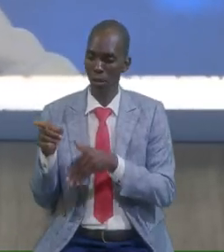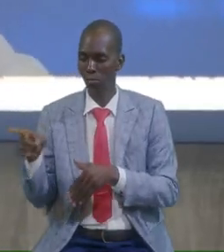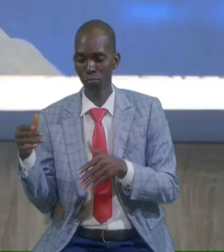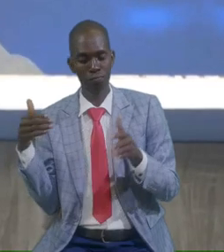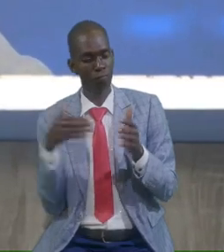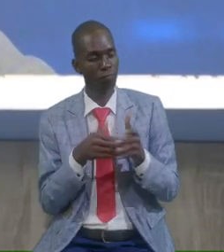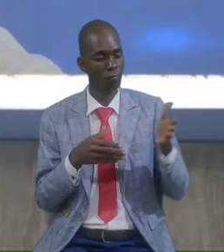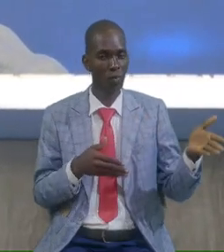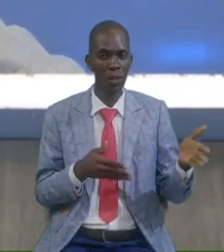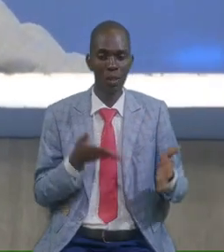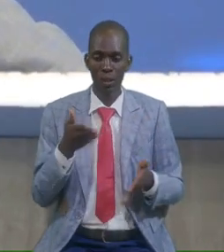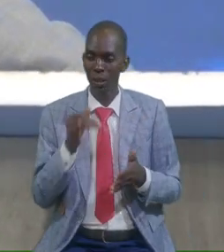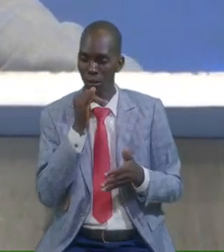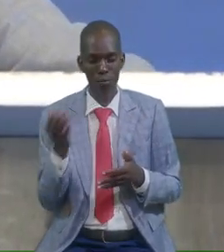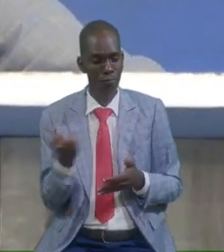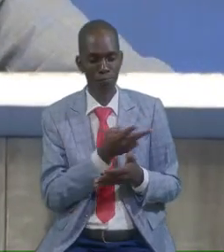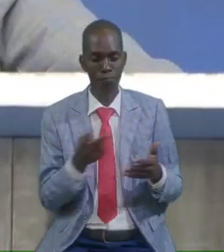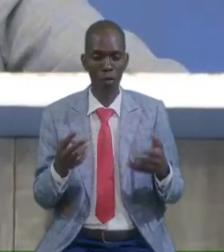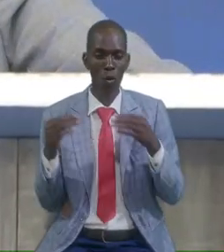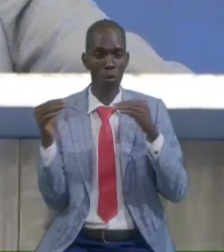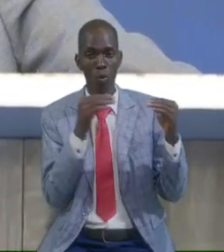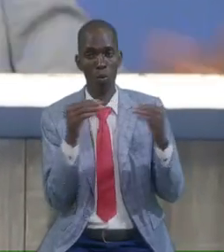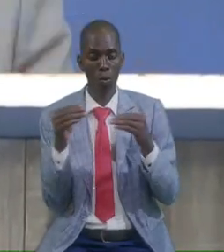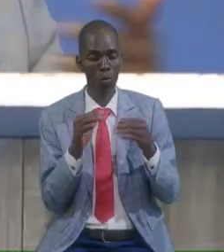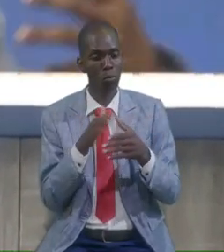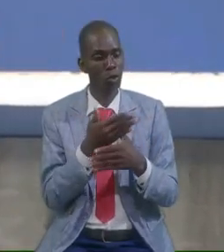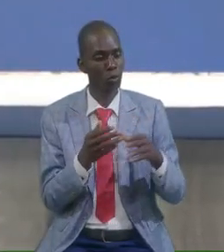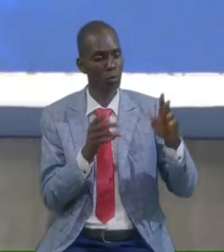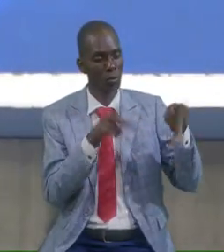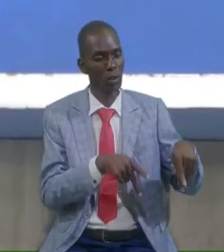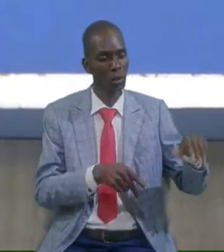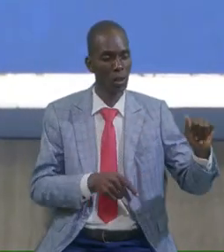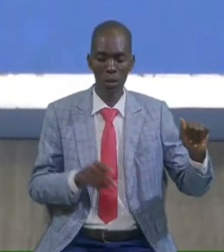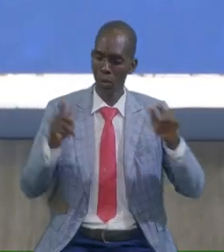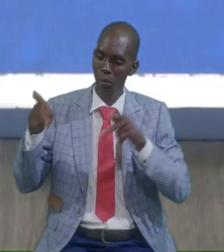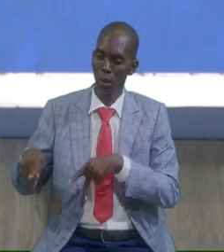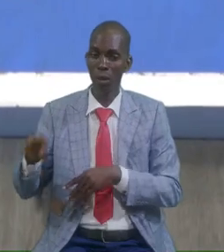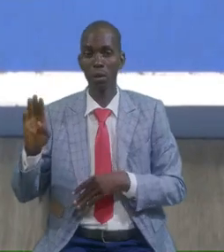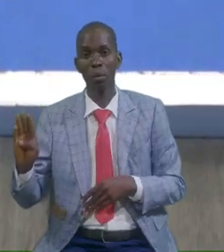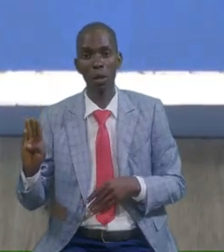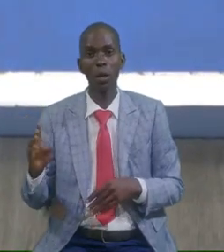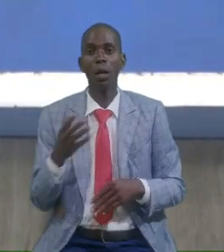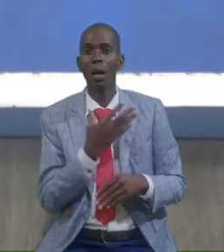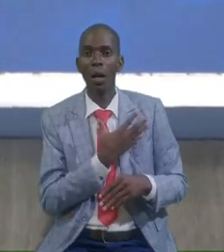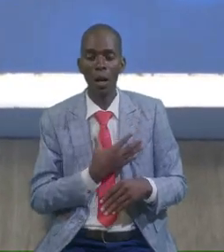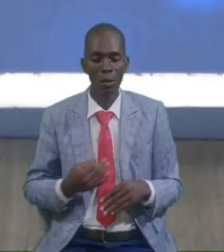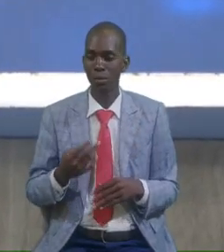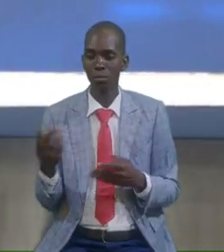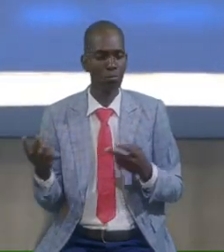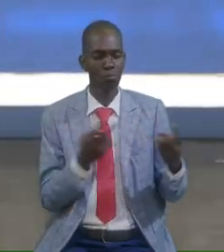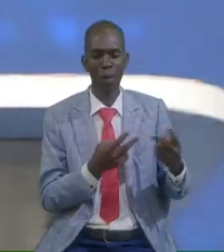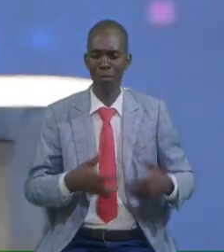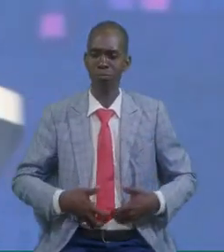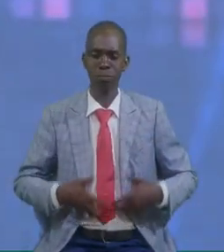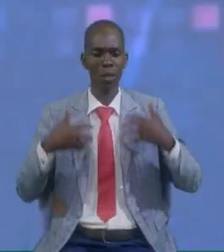is conflict between A and B, and they back each other. But then